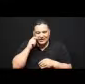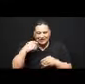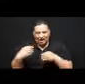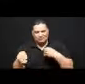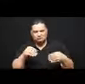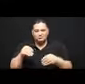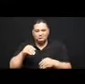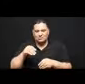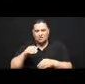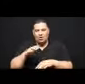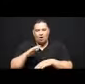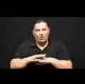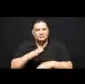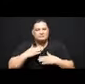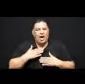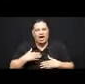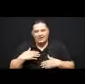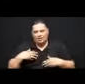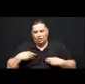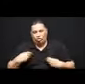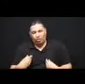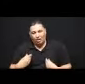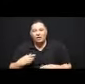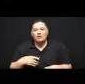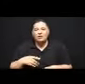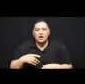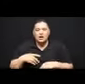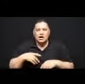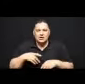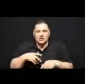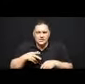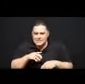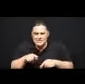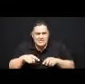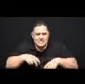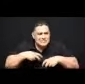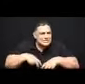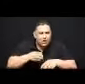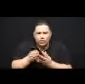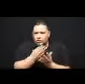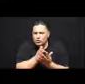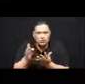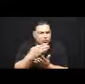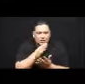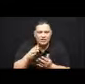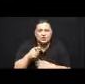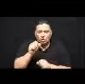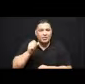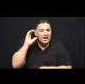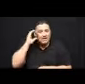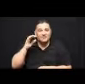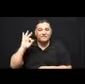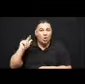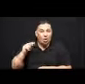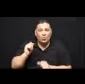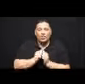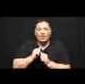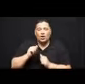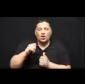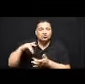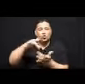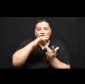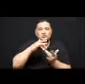labyrinth. You could be a cousin of Florida with your tourist traps and Elvis impersonators,